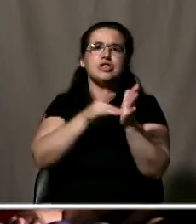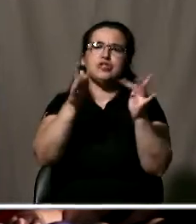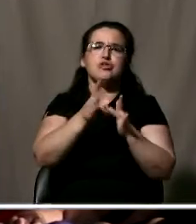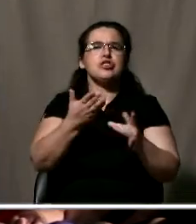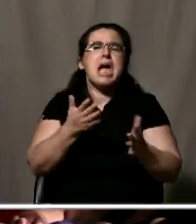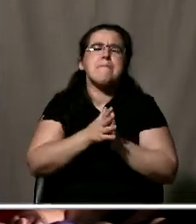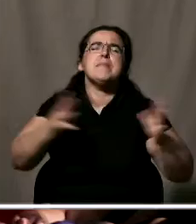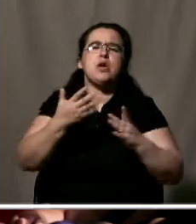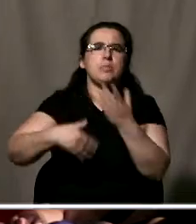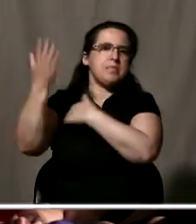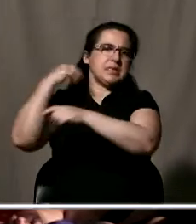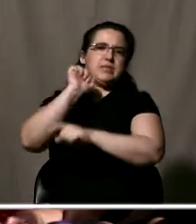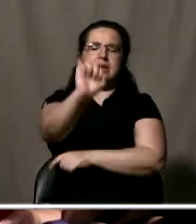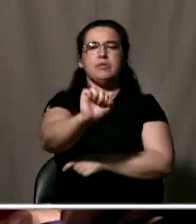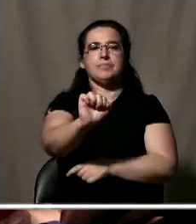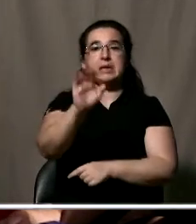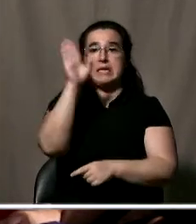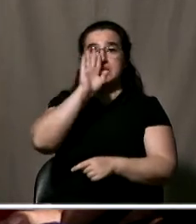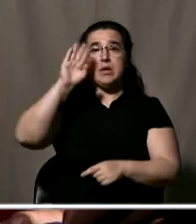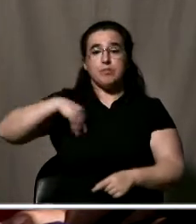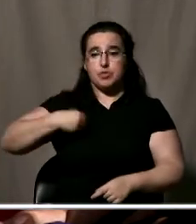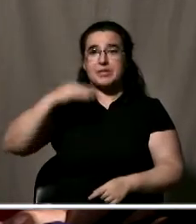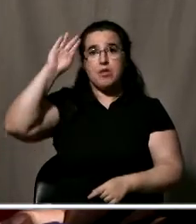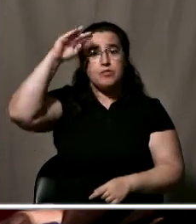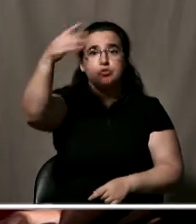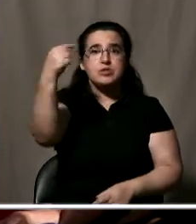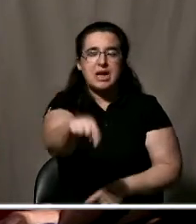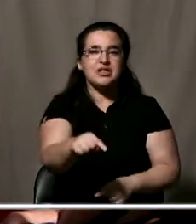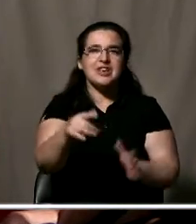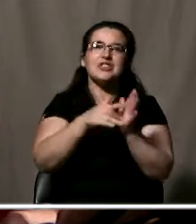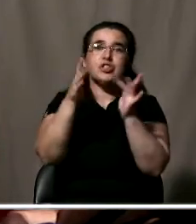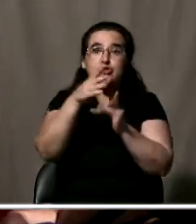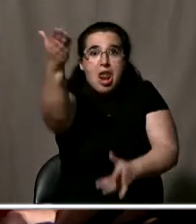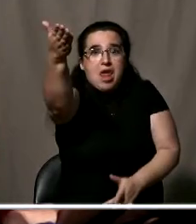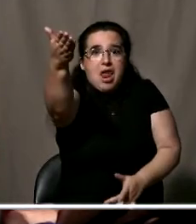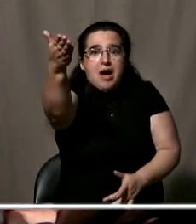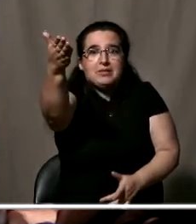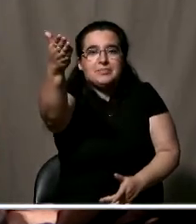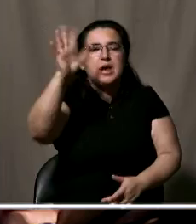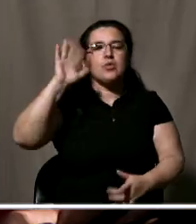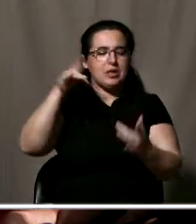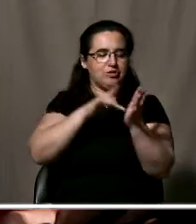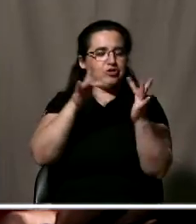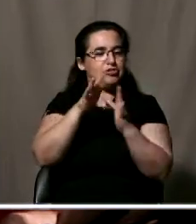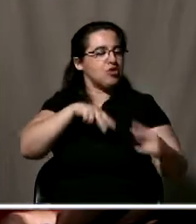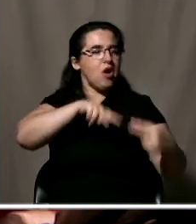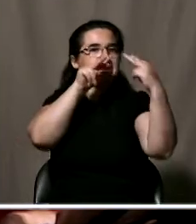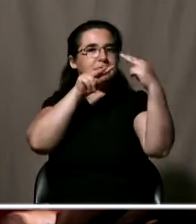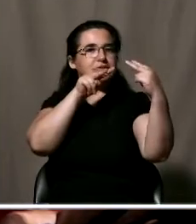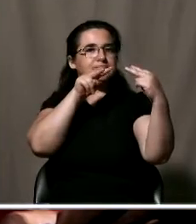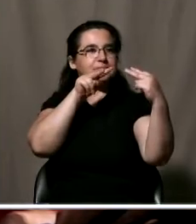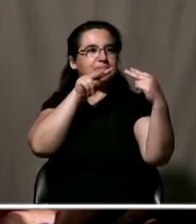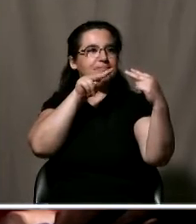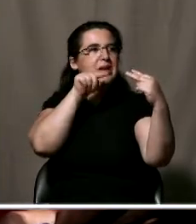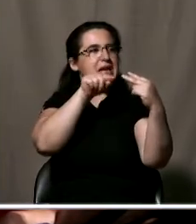Jesus is already in the future. Se o futuro te preocupa, Jesus já está no futuro. Looking to Jesus, quando olhamos para Jesus, he restores the years.